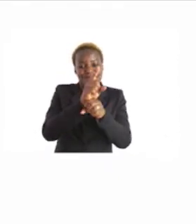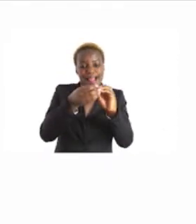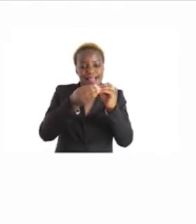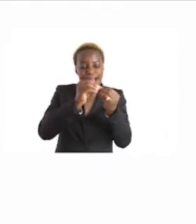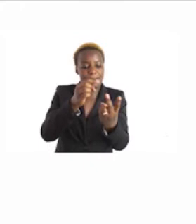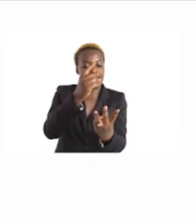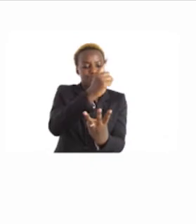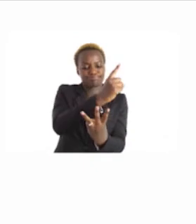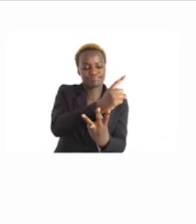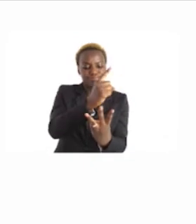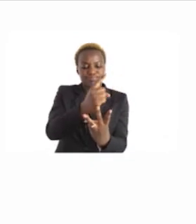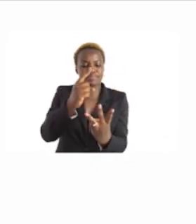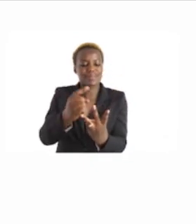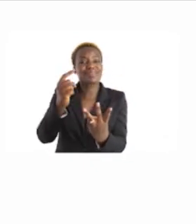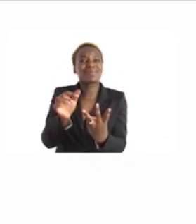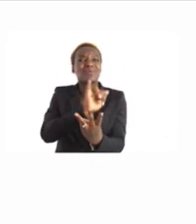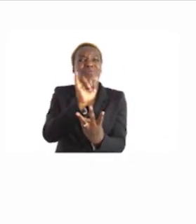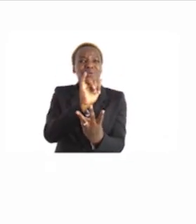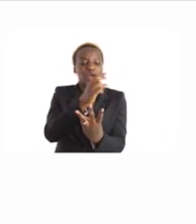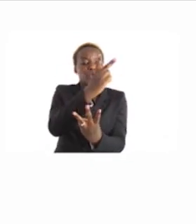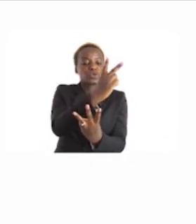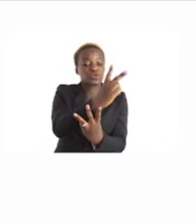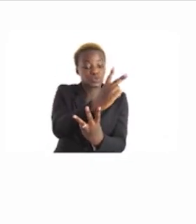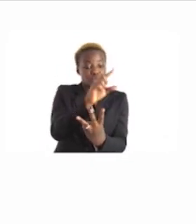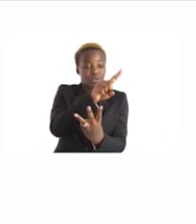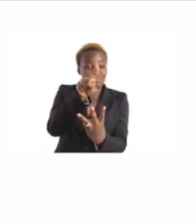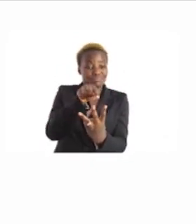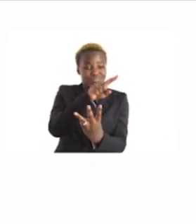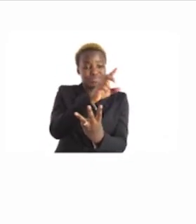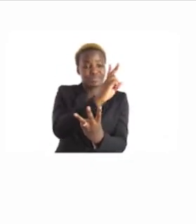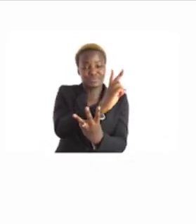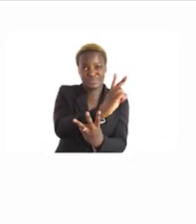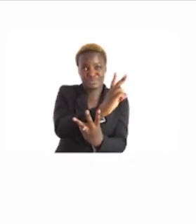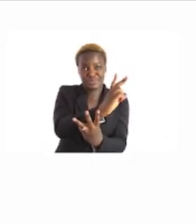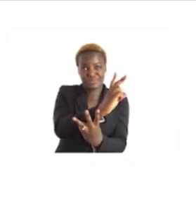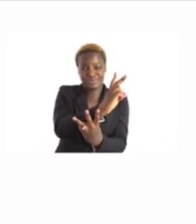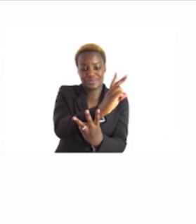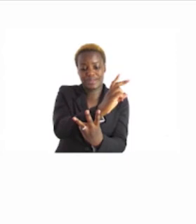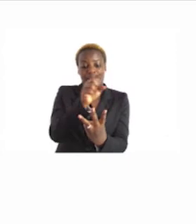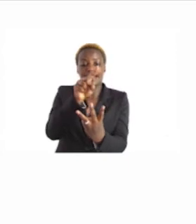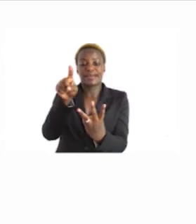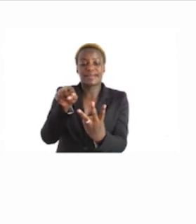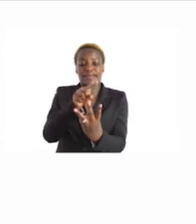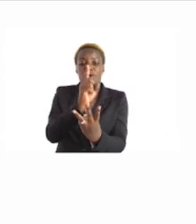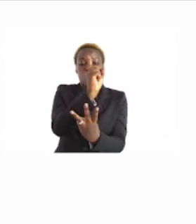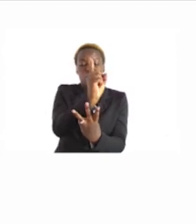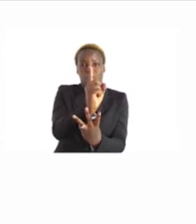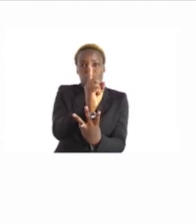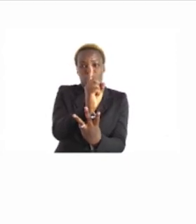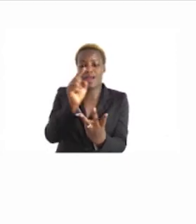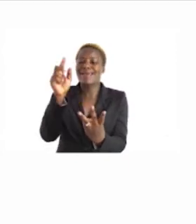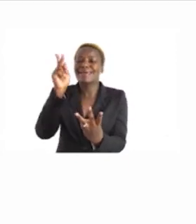one. We have a 2 in the first box. We have a 1 in the next one, and then